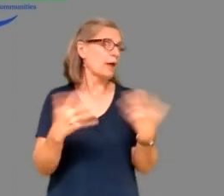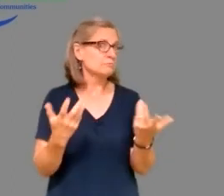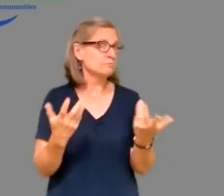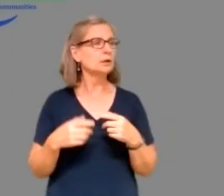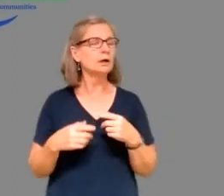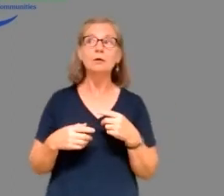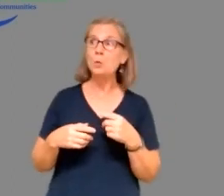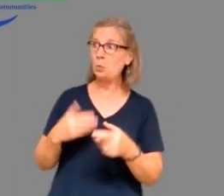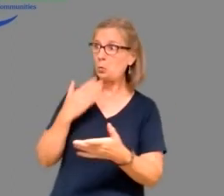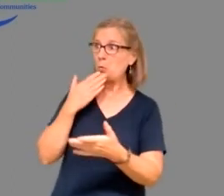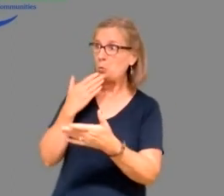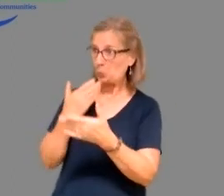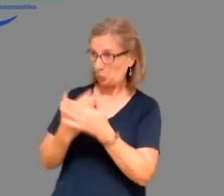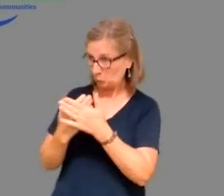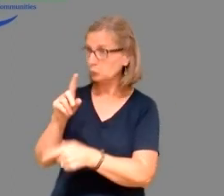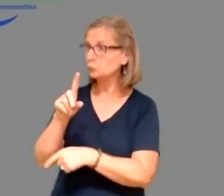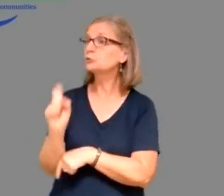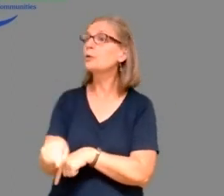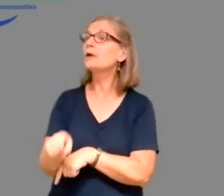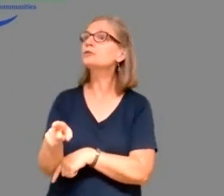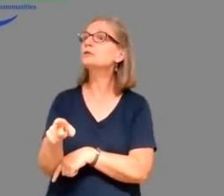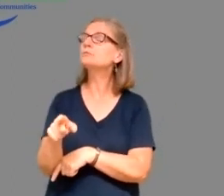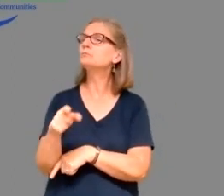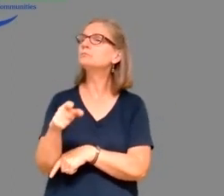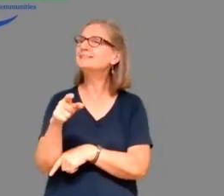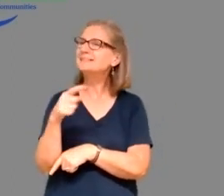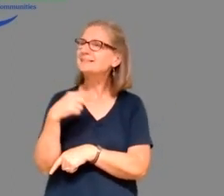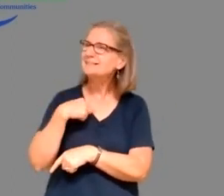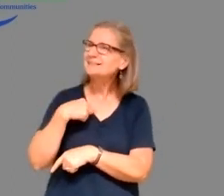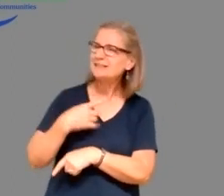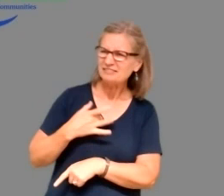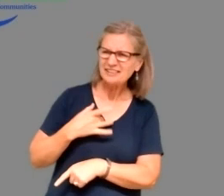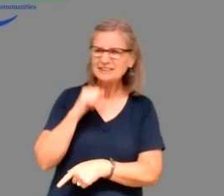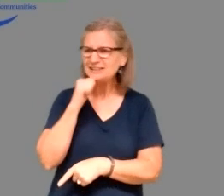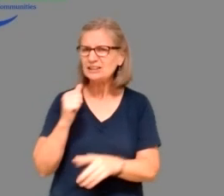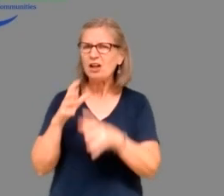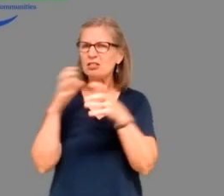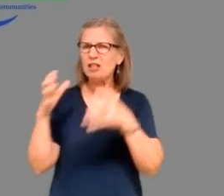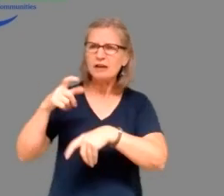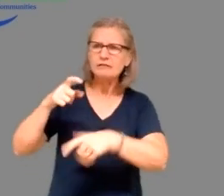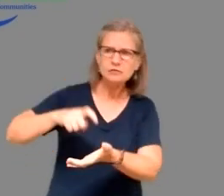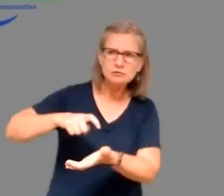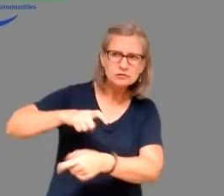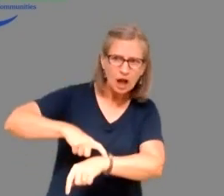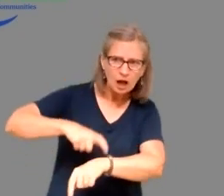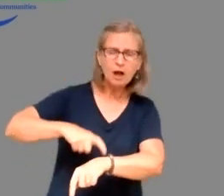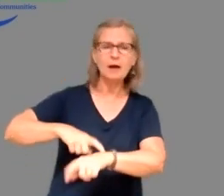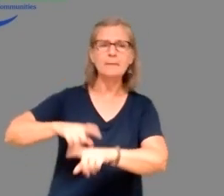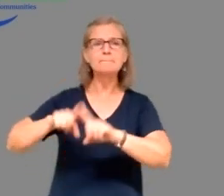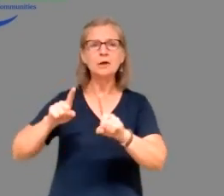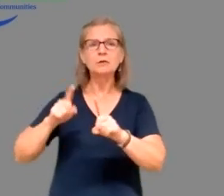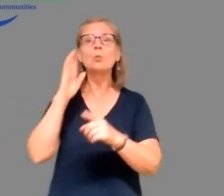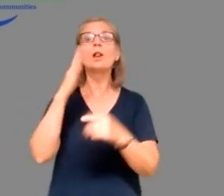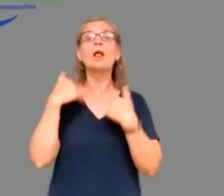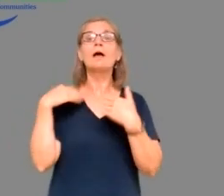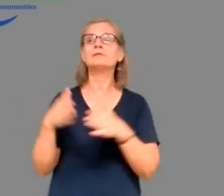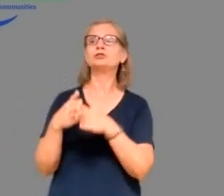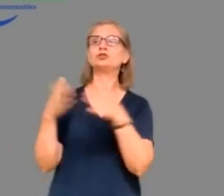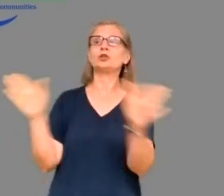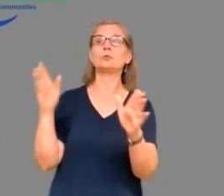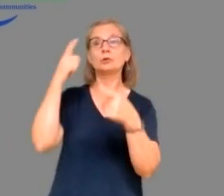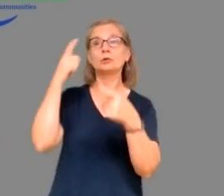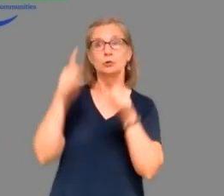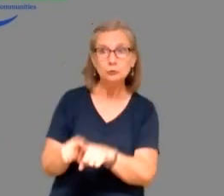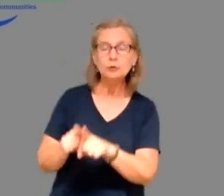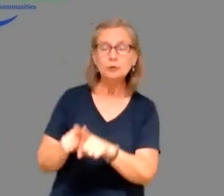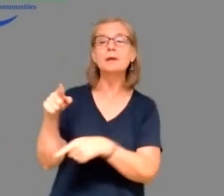I believe there's just going to be a general agreement that they can use your